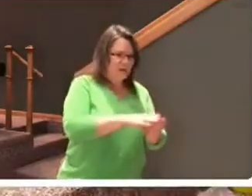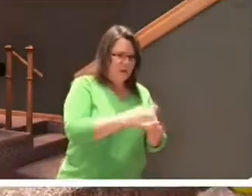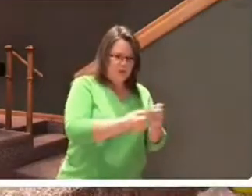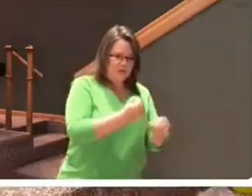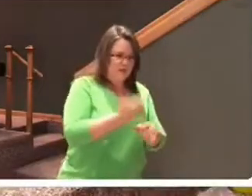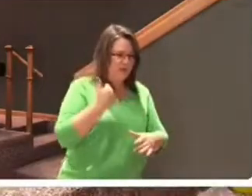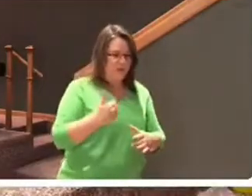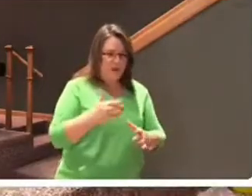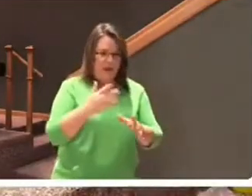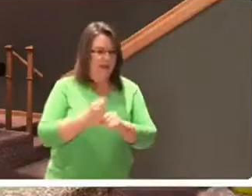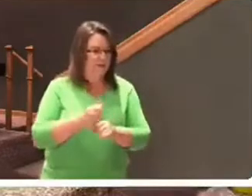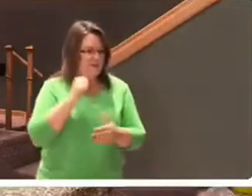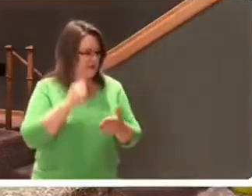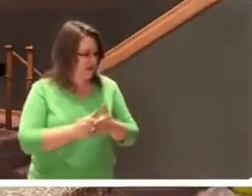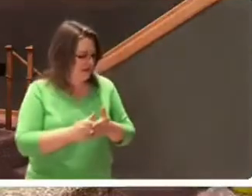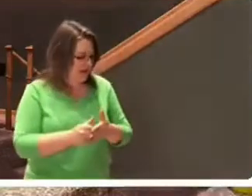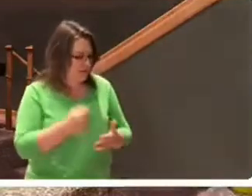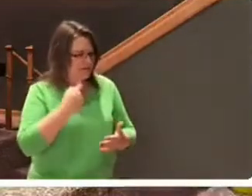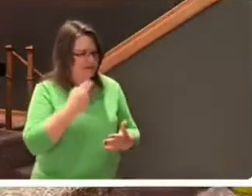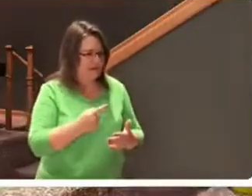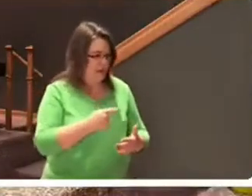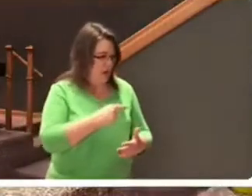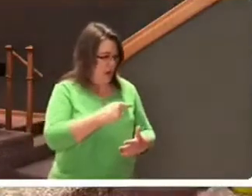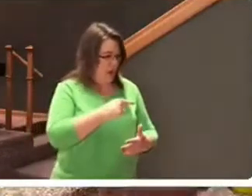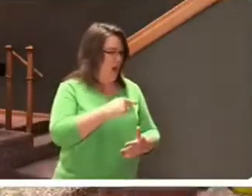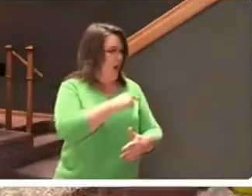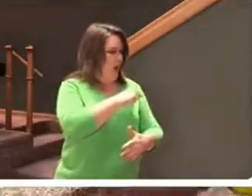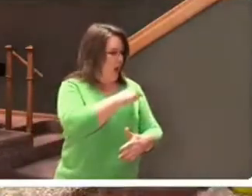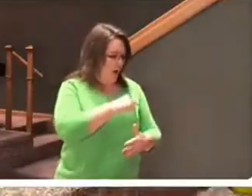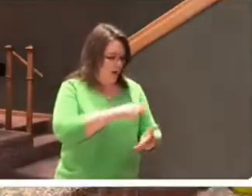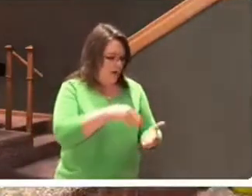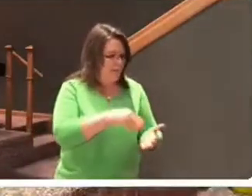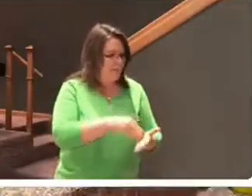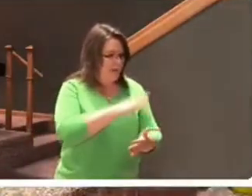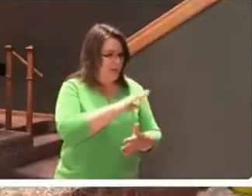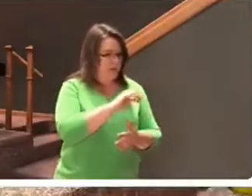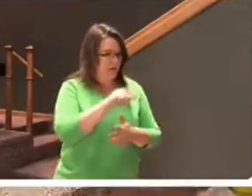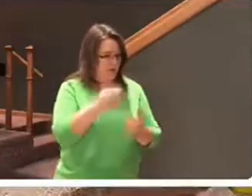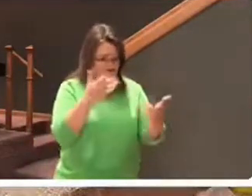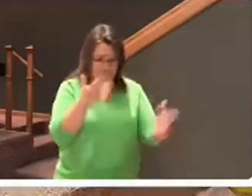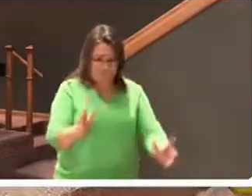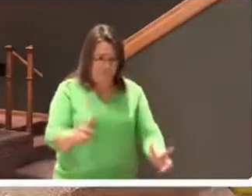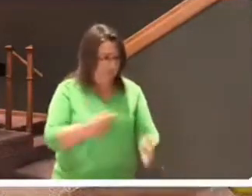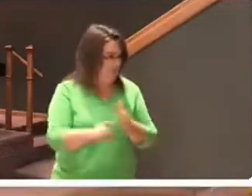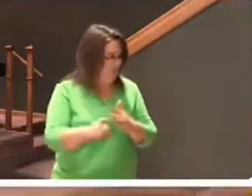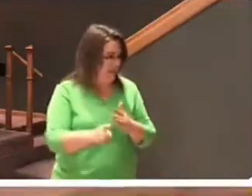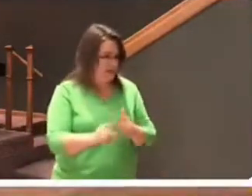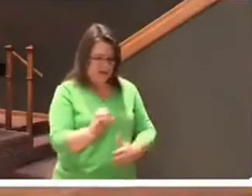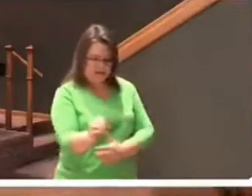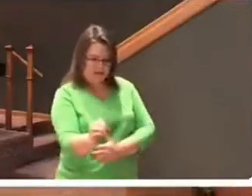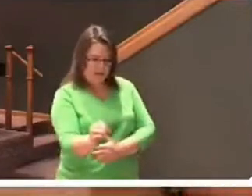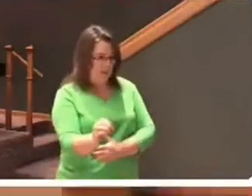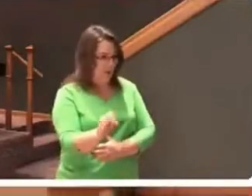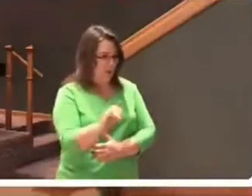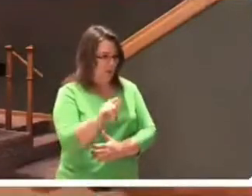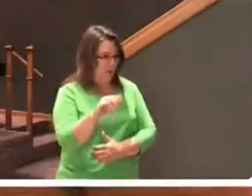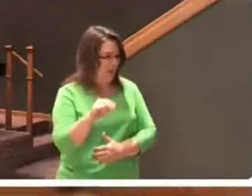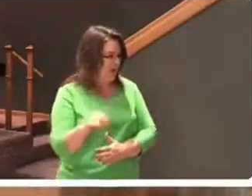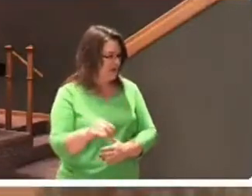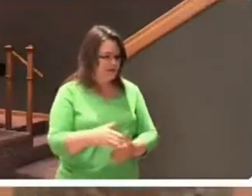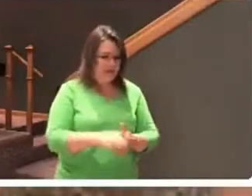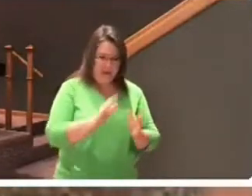received a letter stating our medical bills were waived and we had a zero balance. Compared to what we were gifted with from